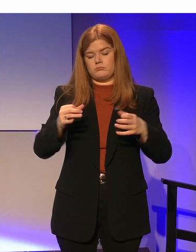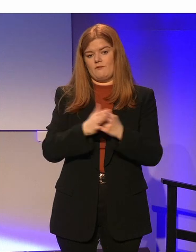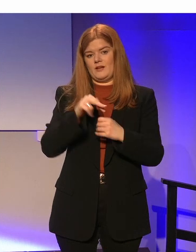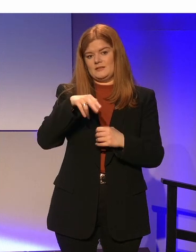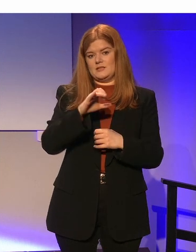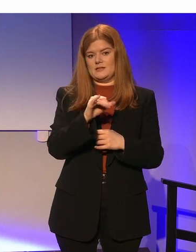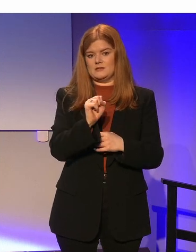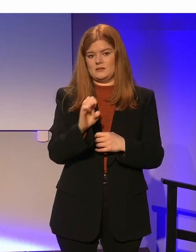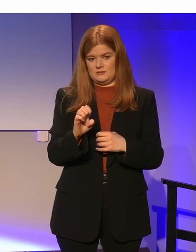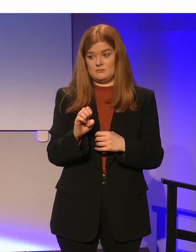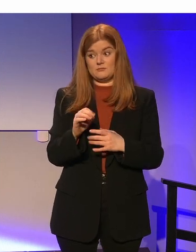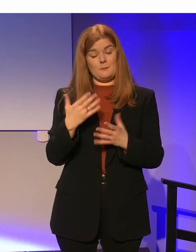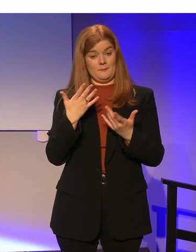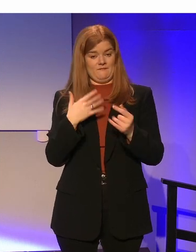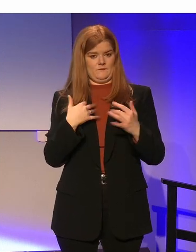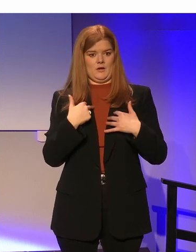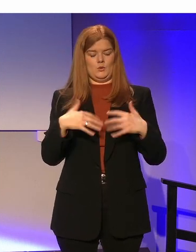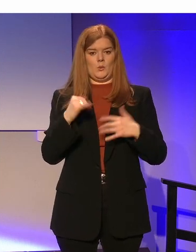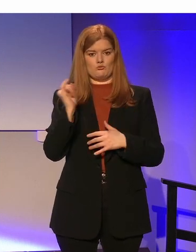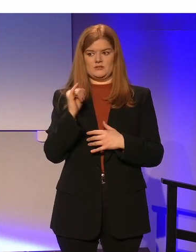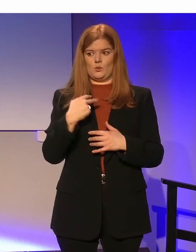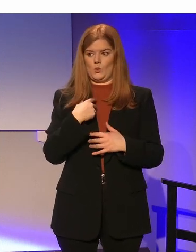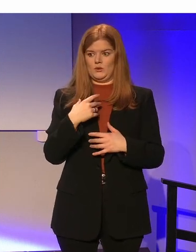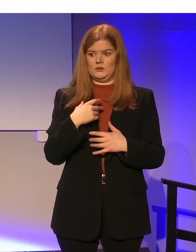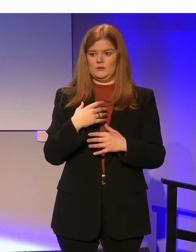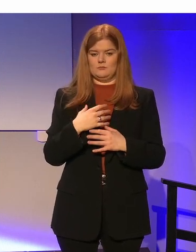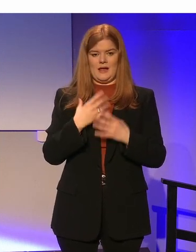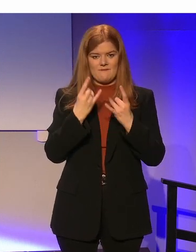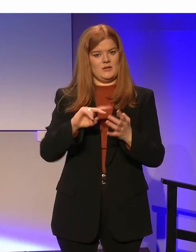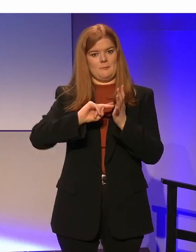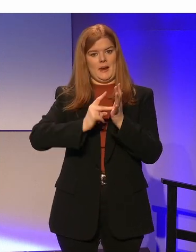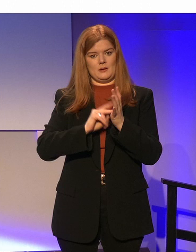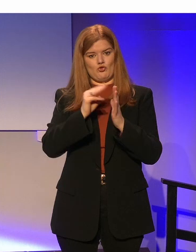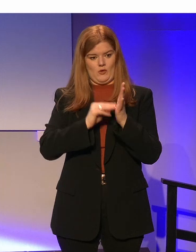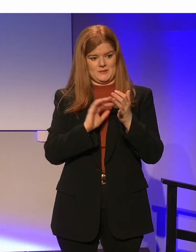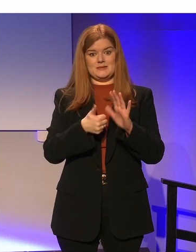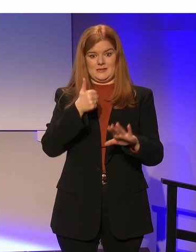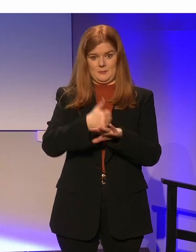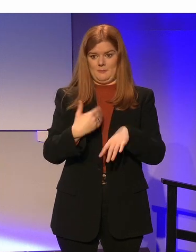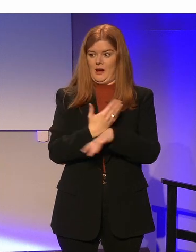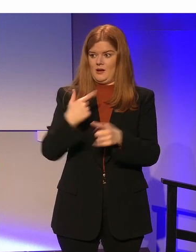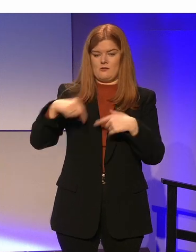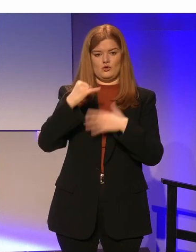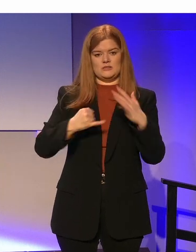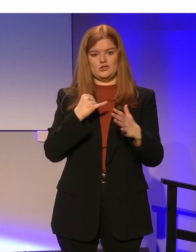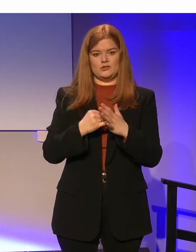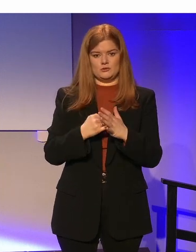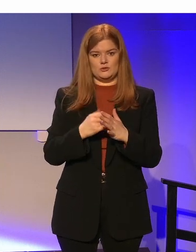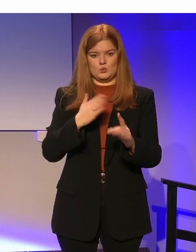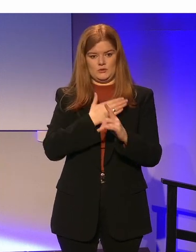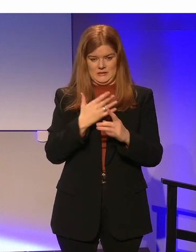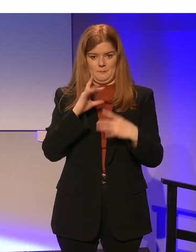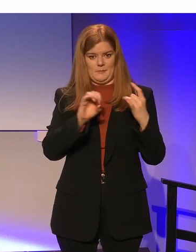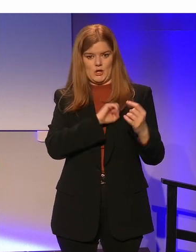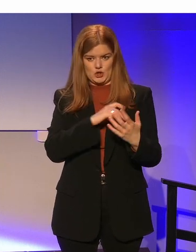the NCSE, and I have been impressed by the significant planning programme undertaken by this organisation today